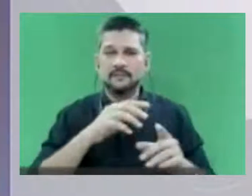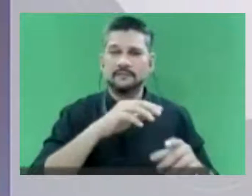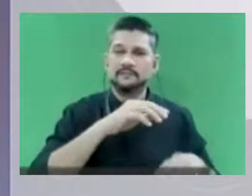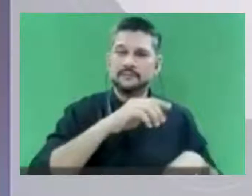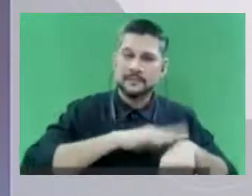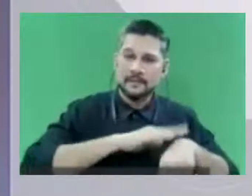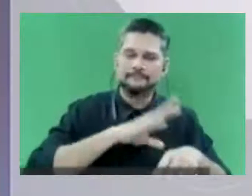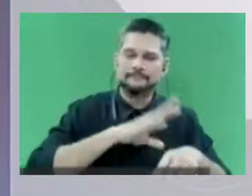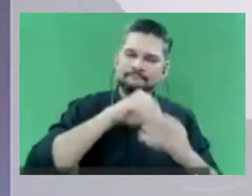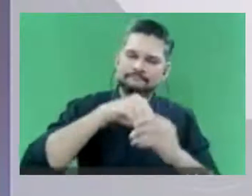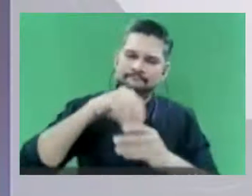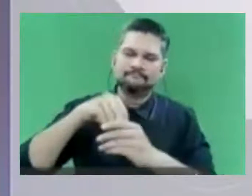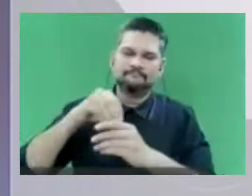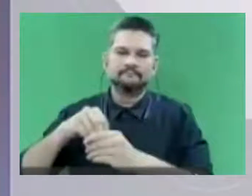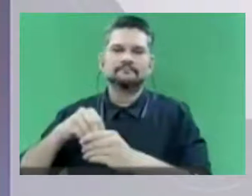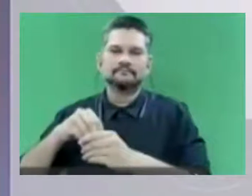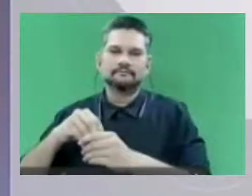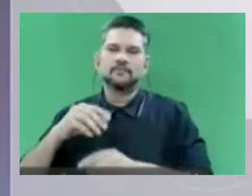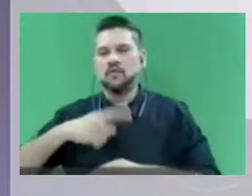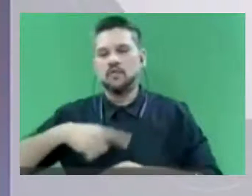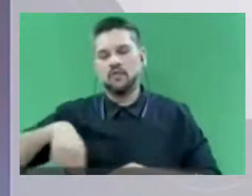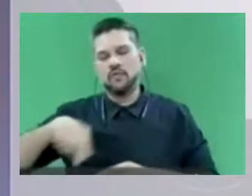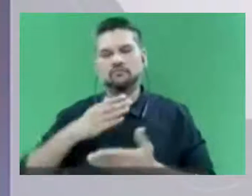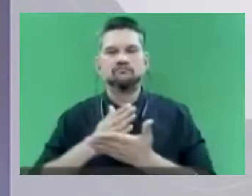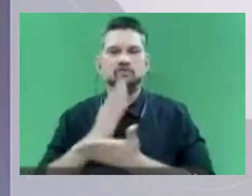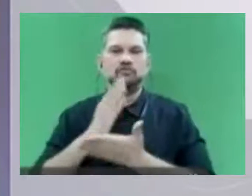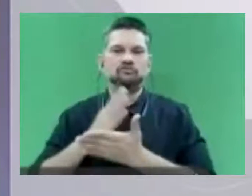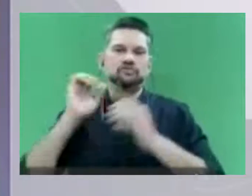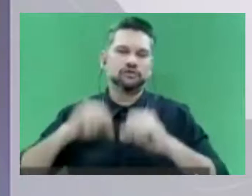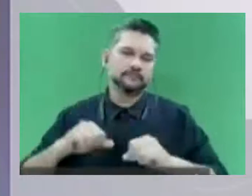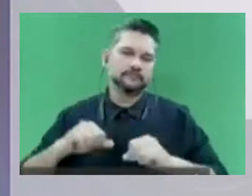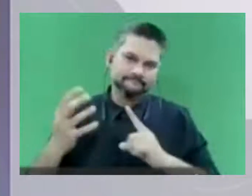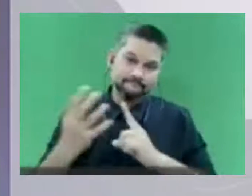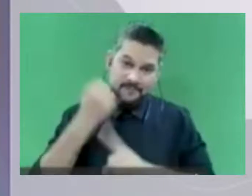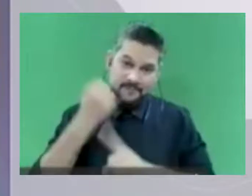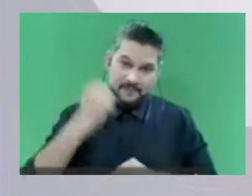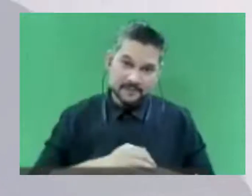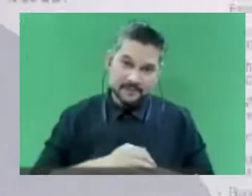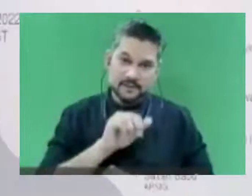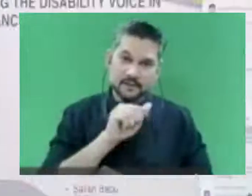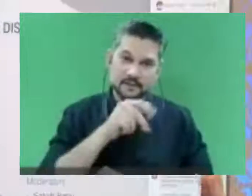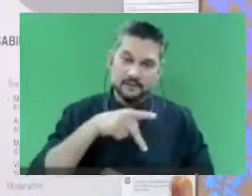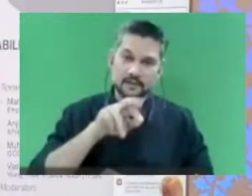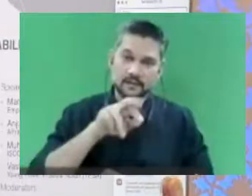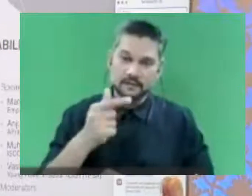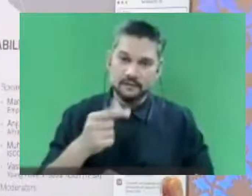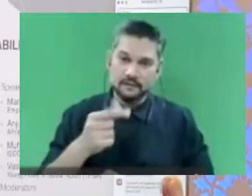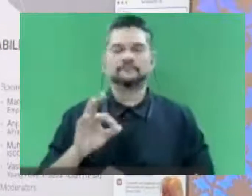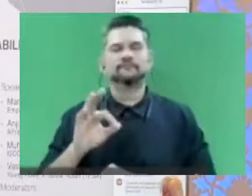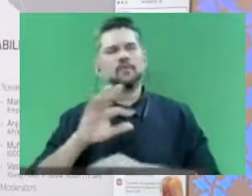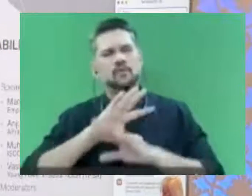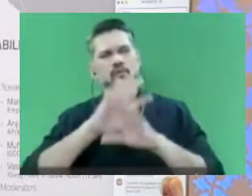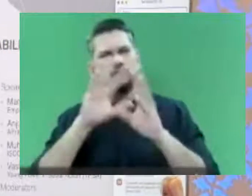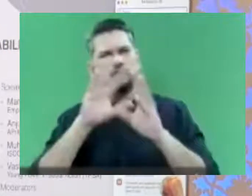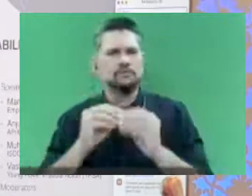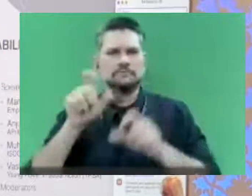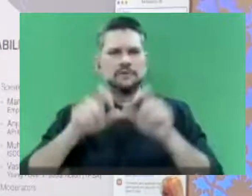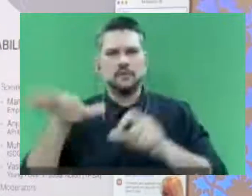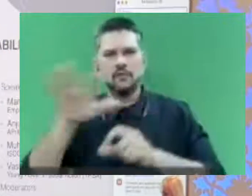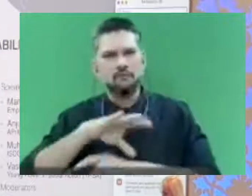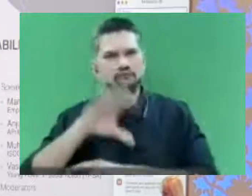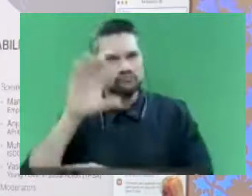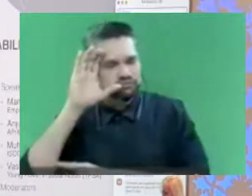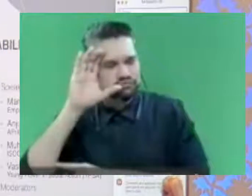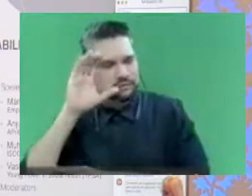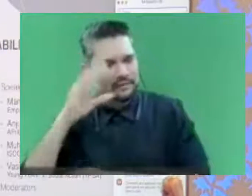will be achieved. Thank you, APrIGF and all the great people for listening me. Thank you. Thank you,